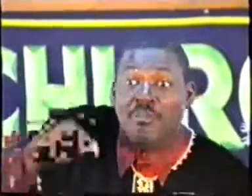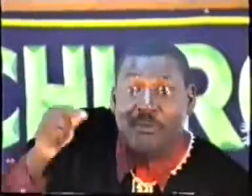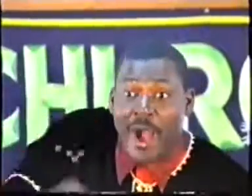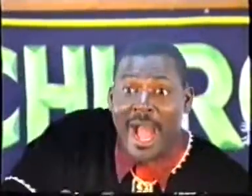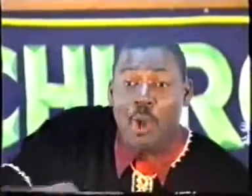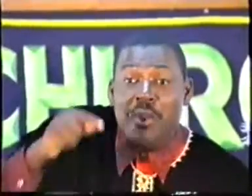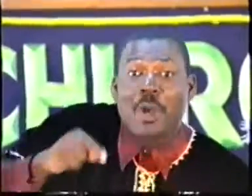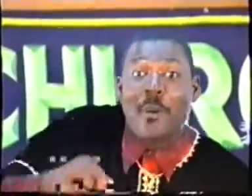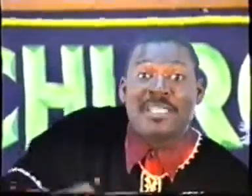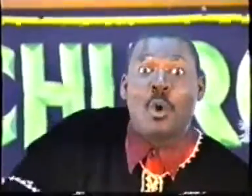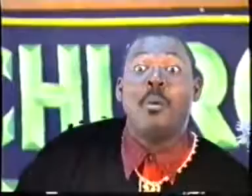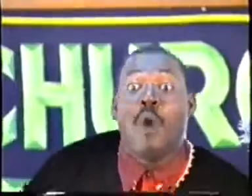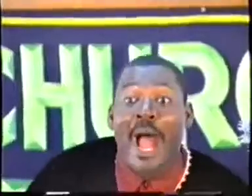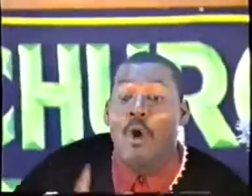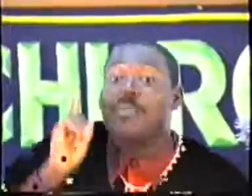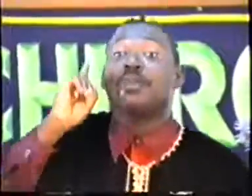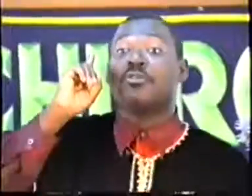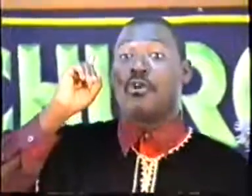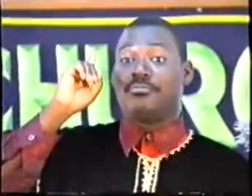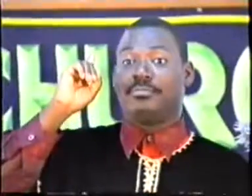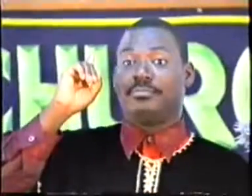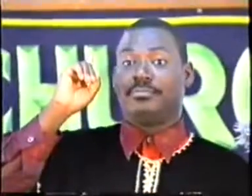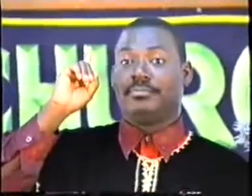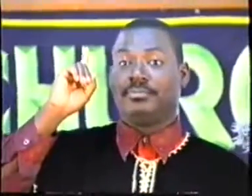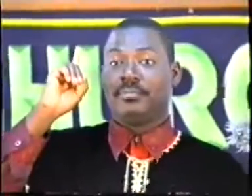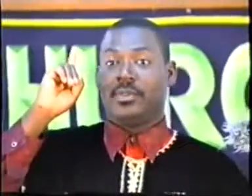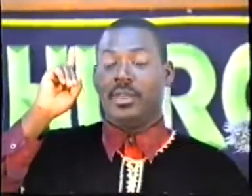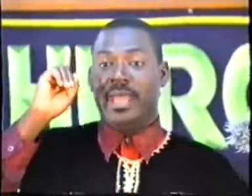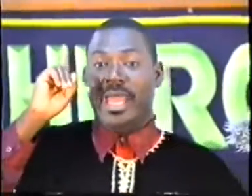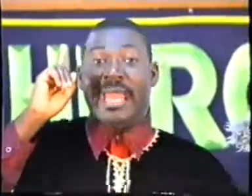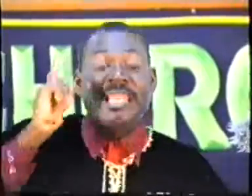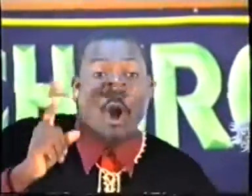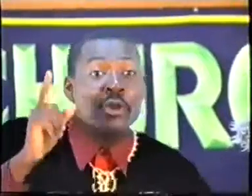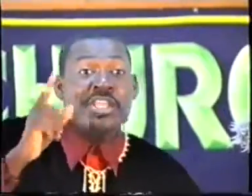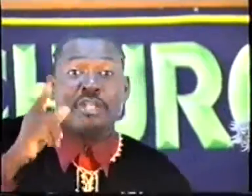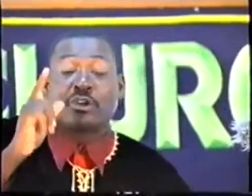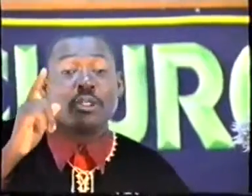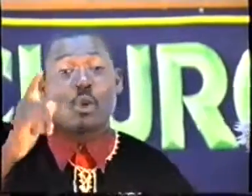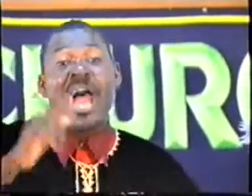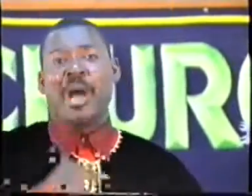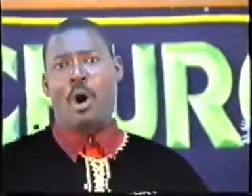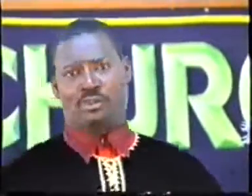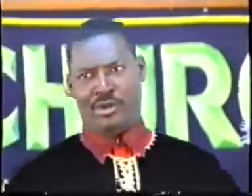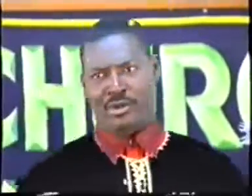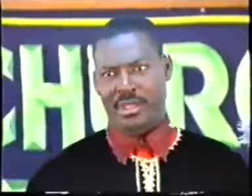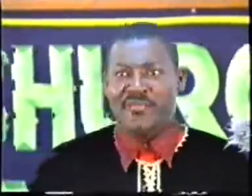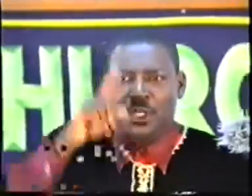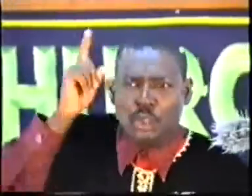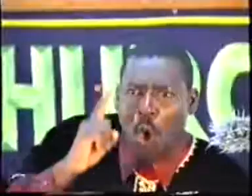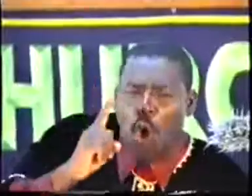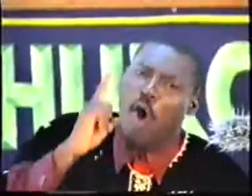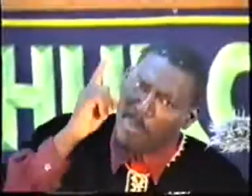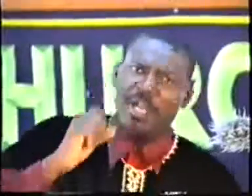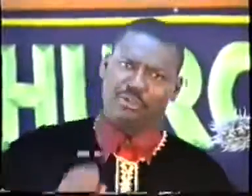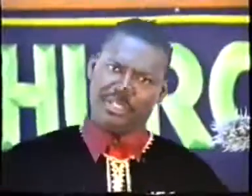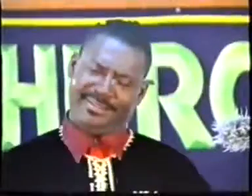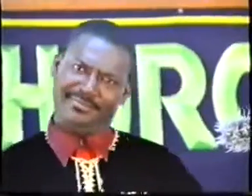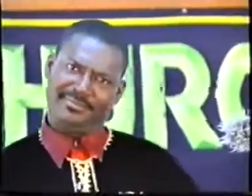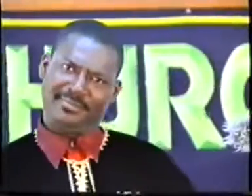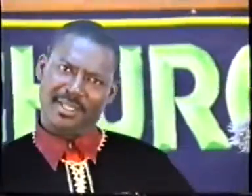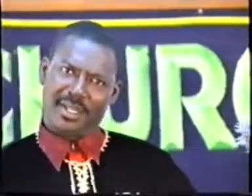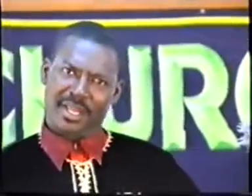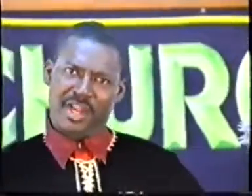a software, when you go for us, or more, or when you're so for. And you're only yes to Christo, and I was some, even though over yes,